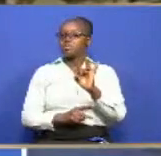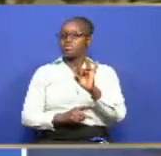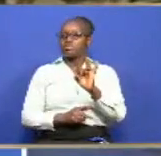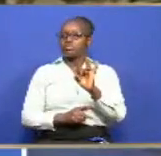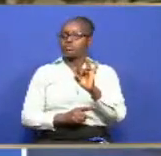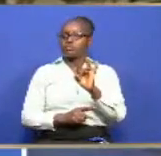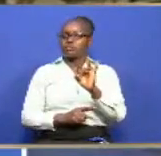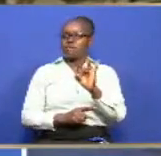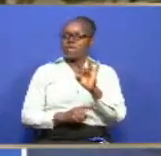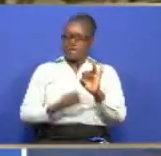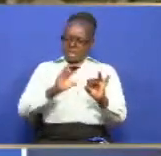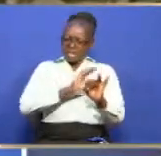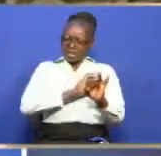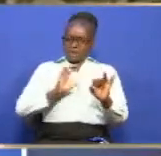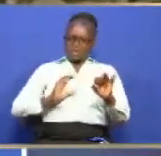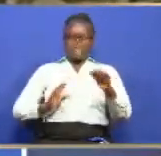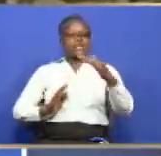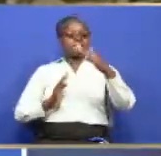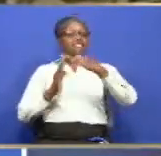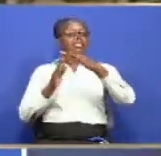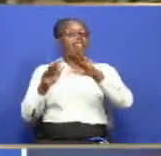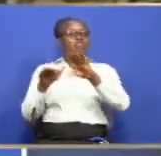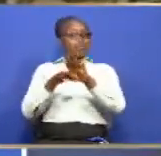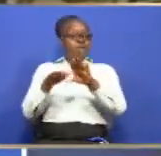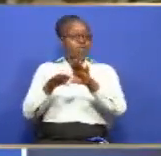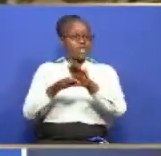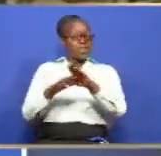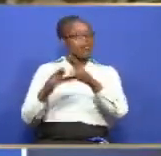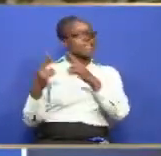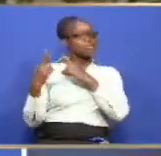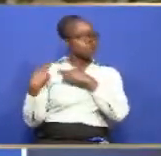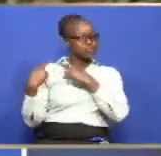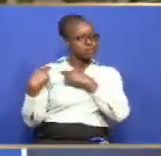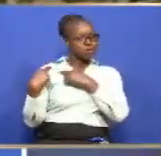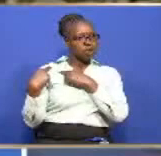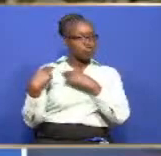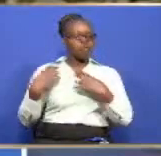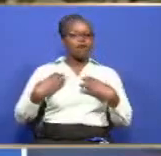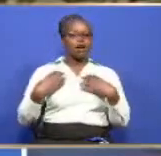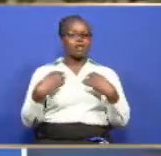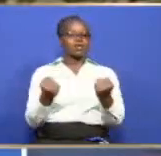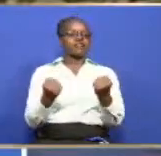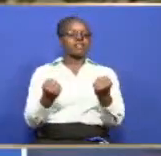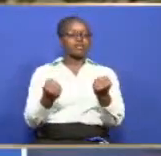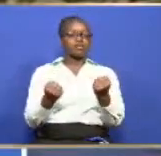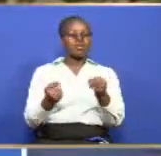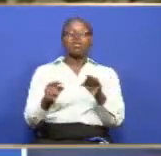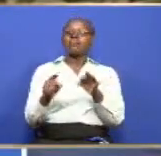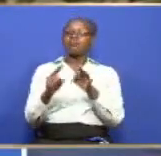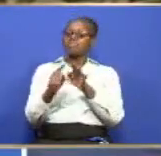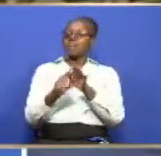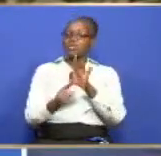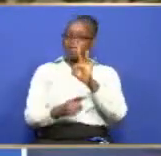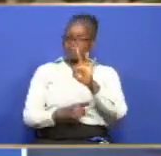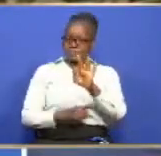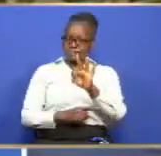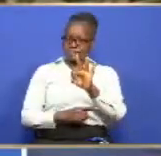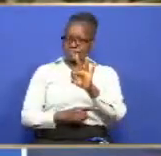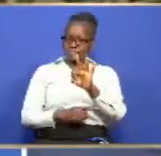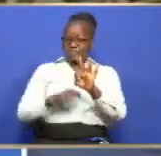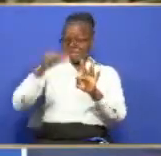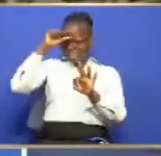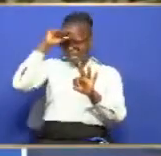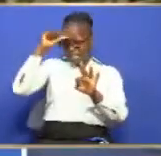substantive committee executive member in charge of health. In that motion as well, they are saying that the governor has refused